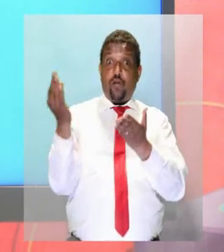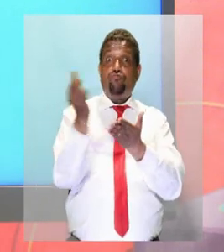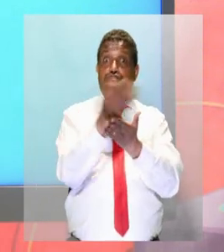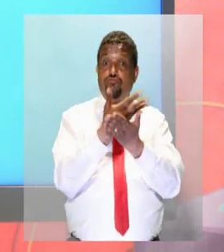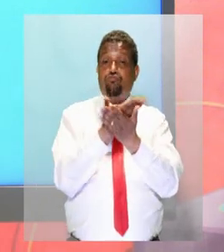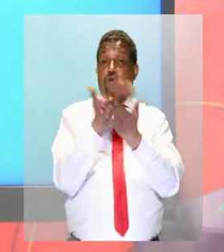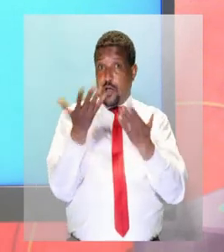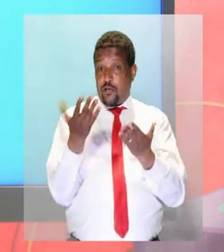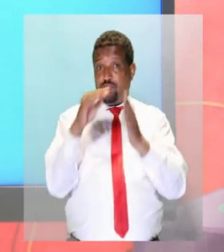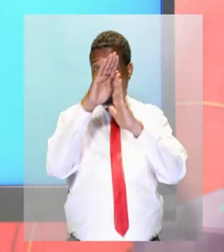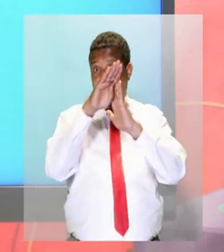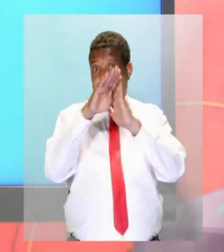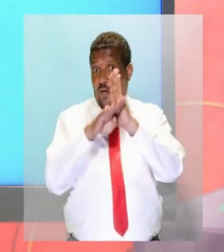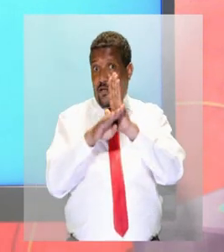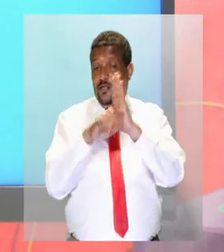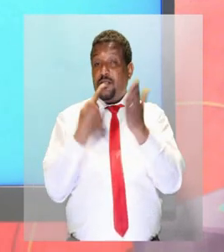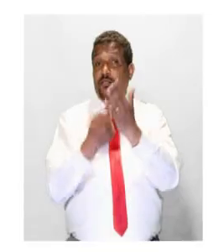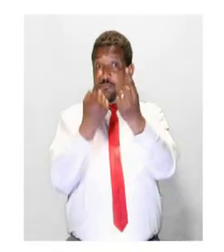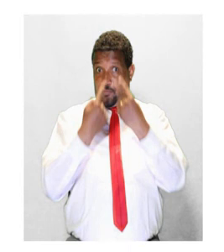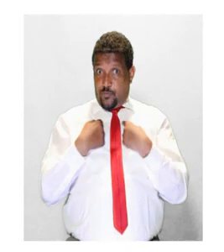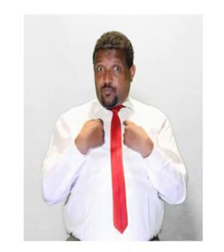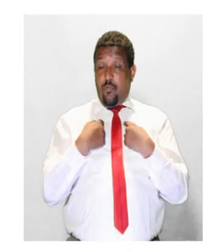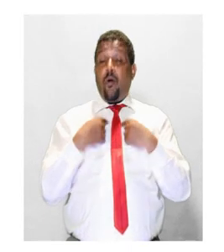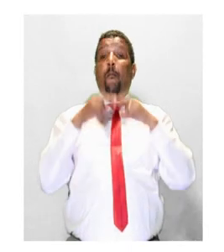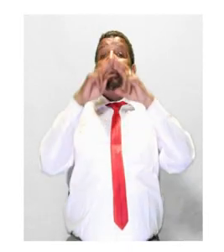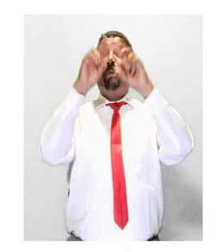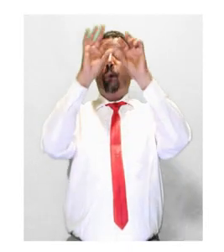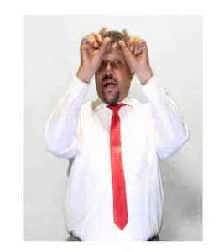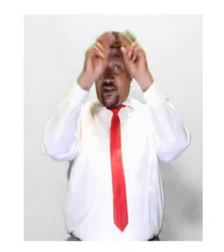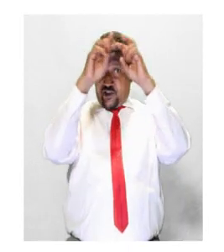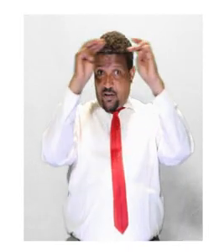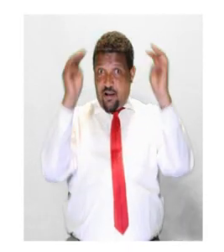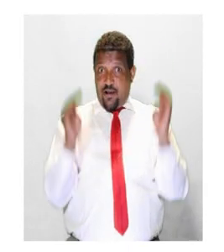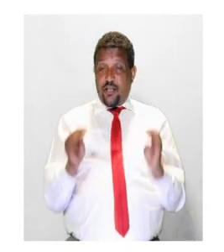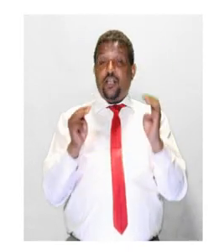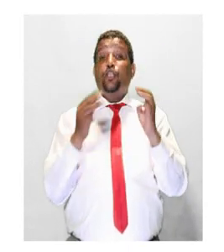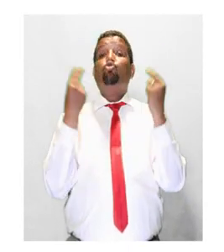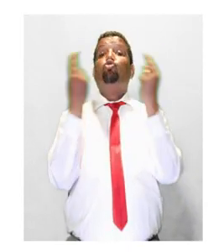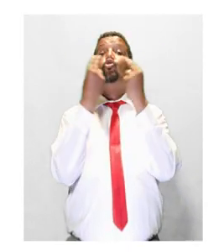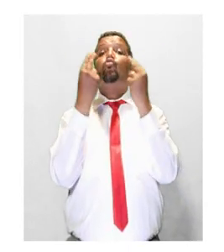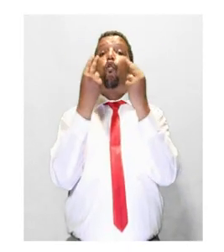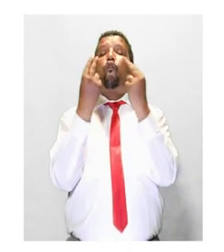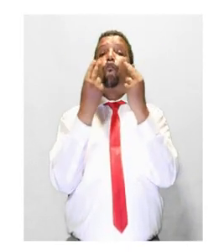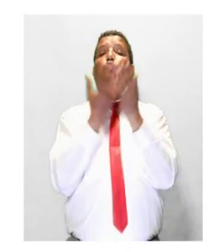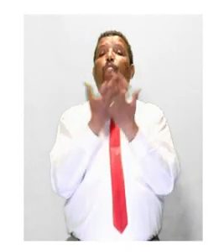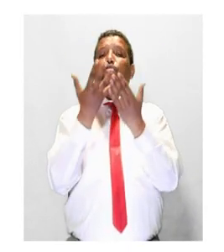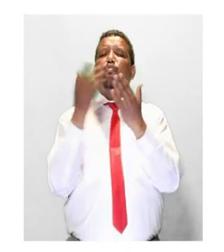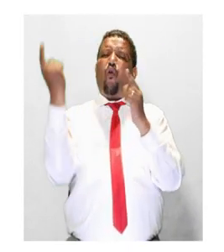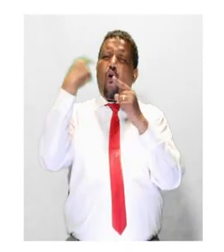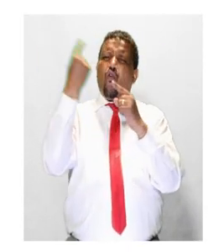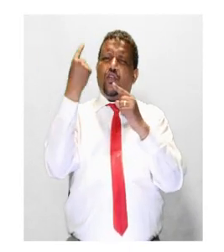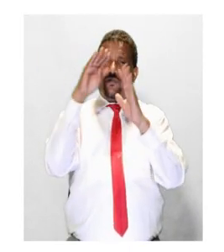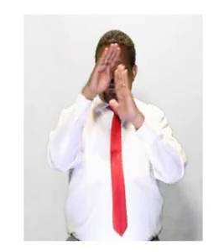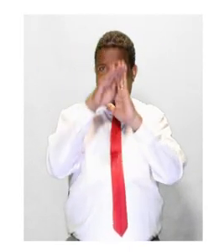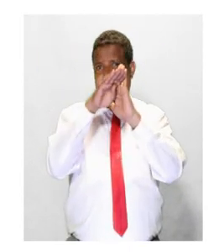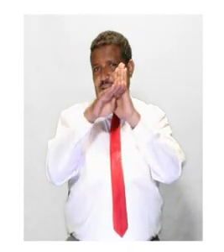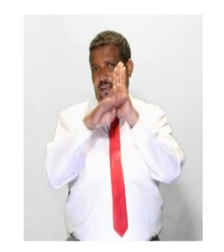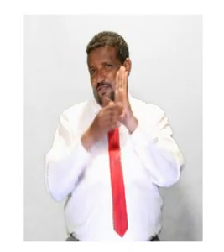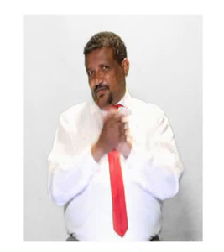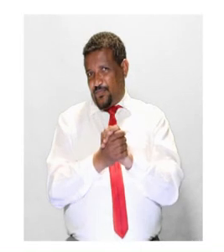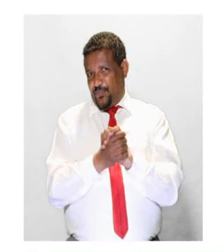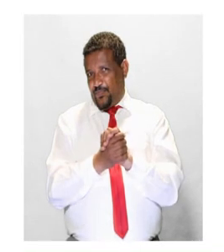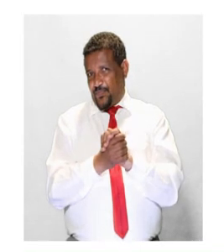In short, it tells us the marginal utility of a commodity will always decline. But there